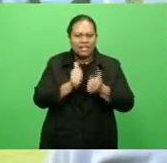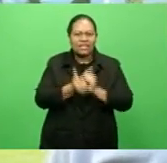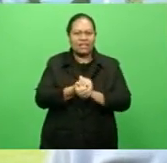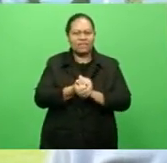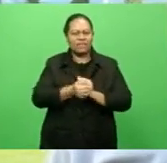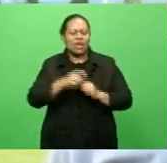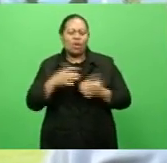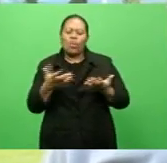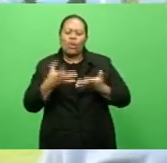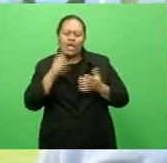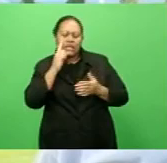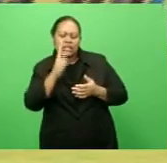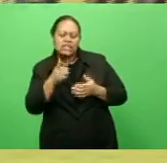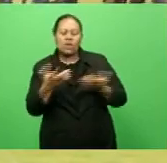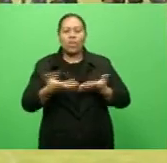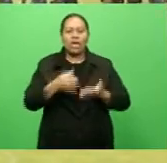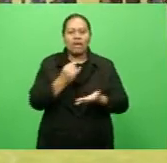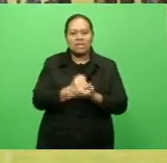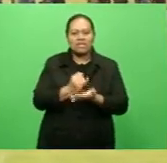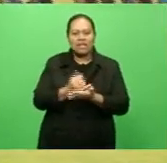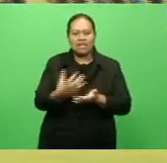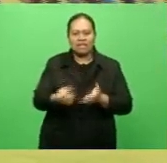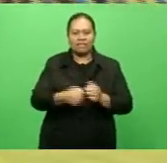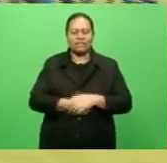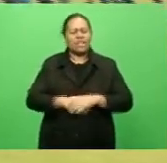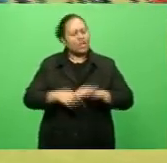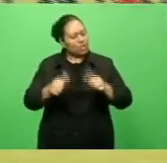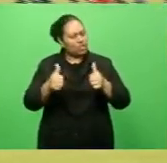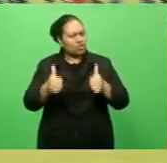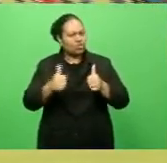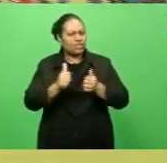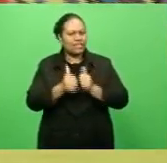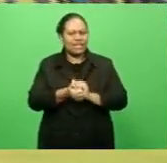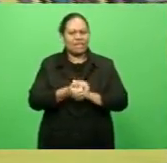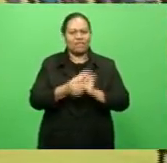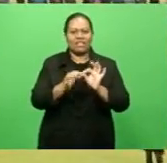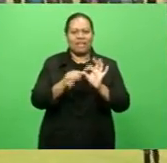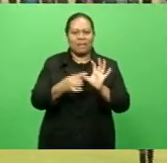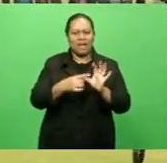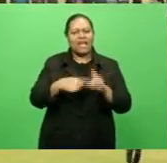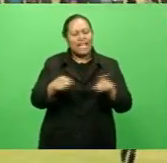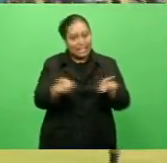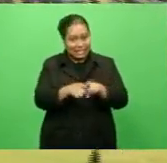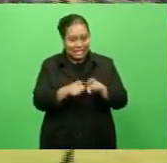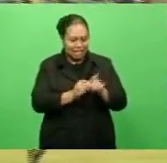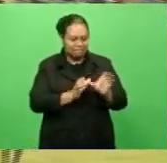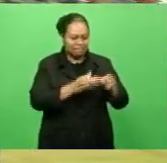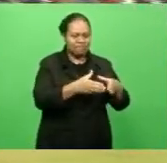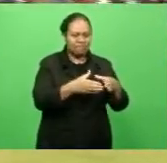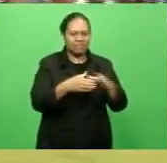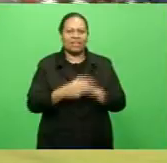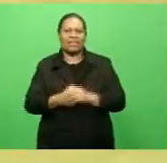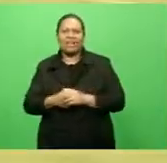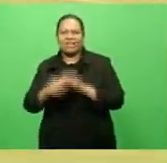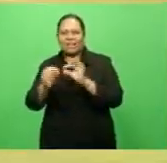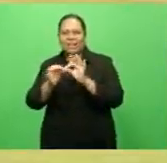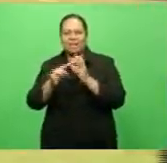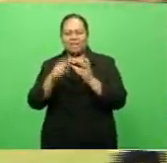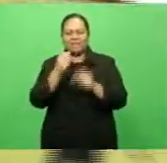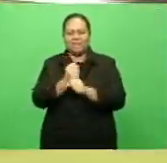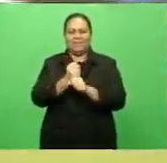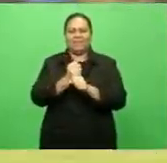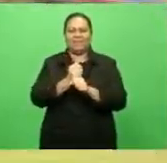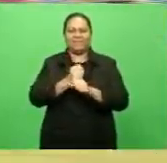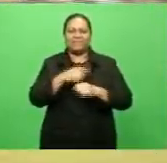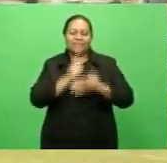wrong, and we'll pick it up from there. It was a good game for Mba, knowing they are in the same pool as Suva at the Punja's BOG, which kicks off on